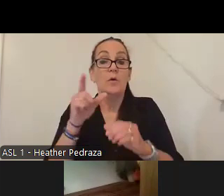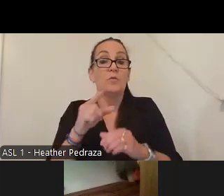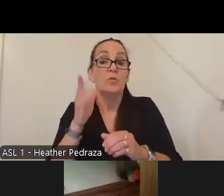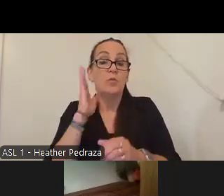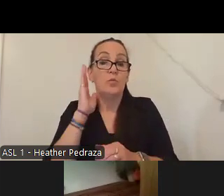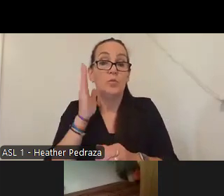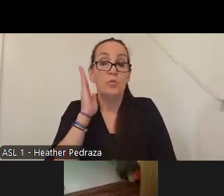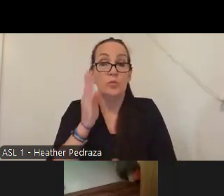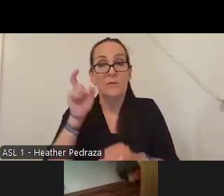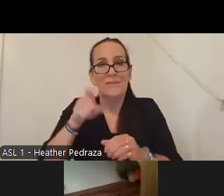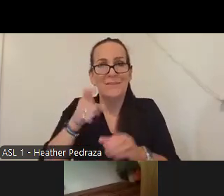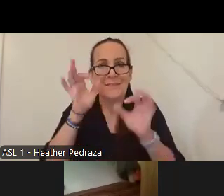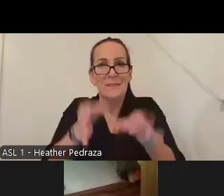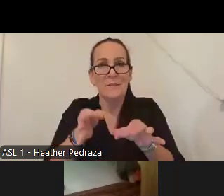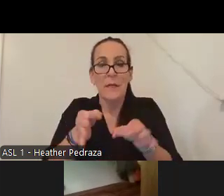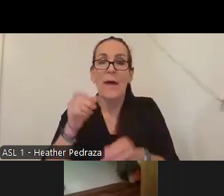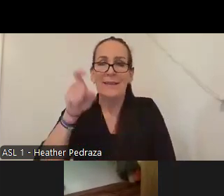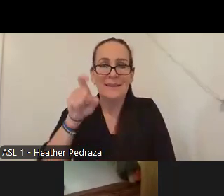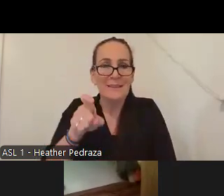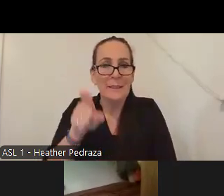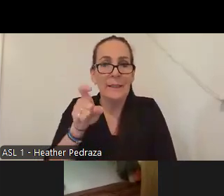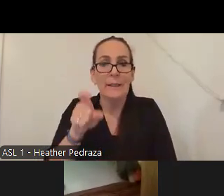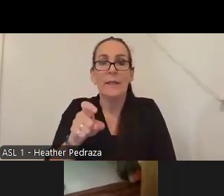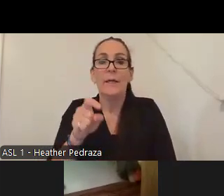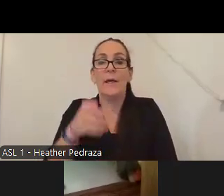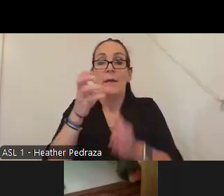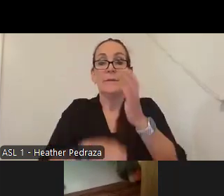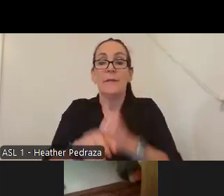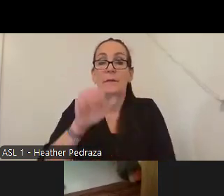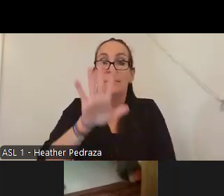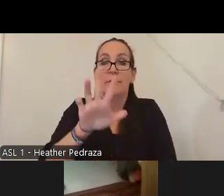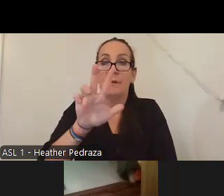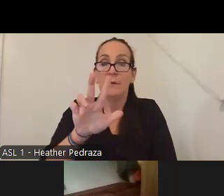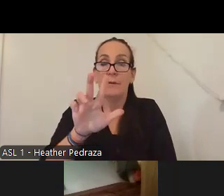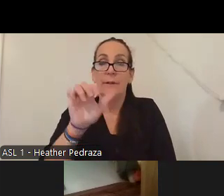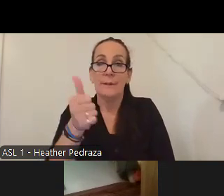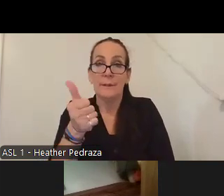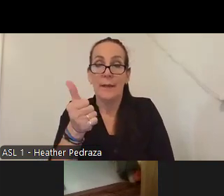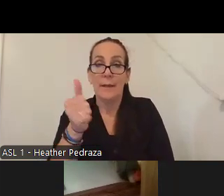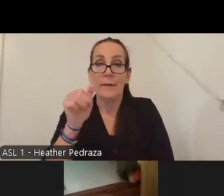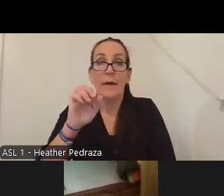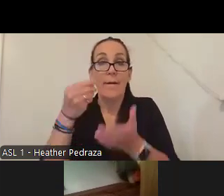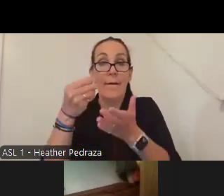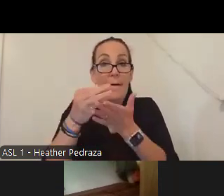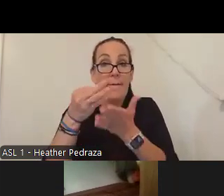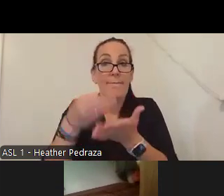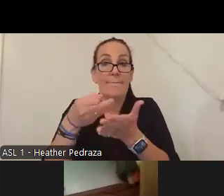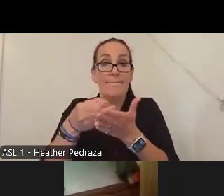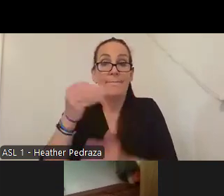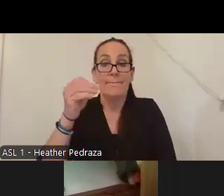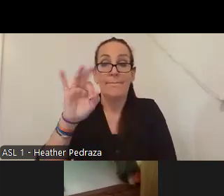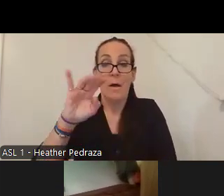on the Section 5310 funds, there may be an administrative direction before turning